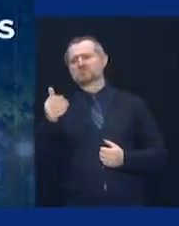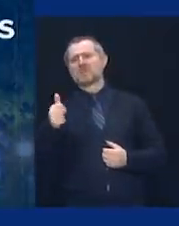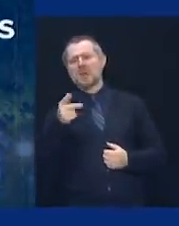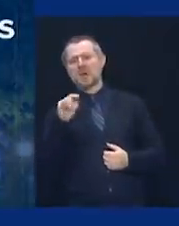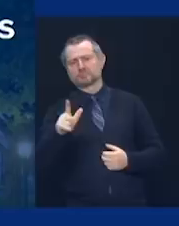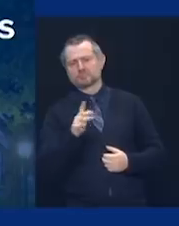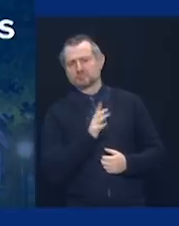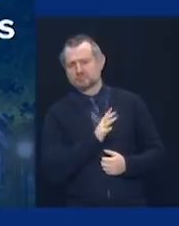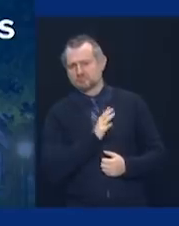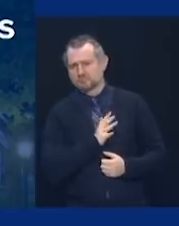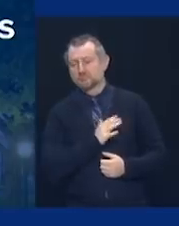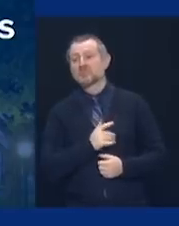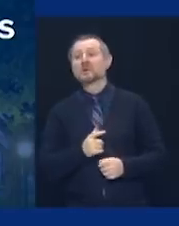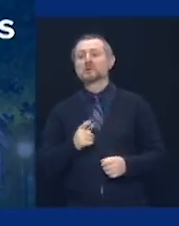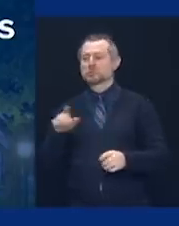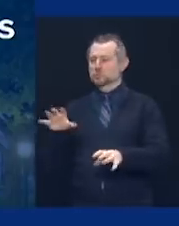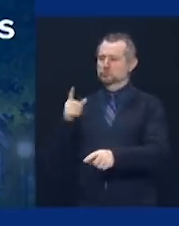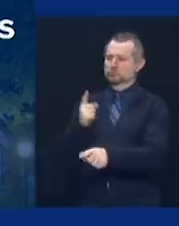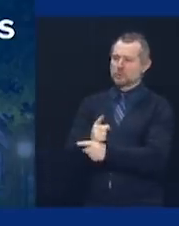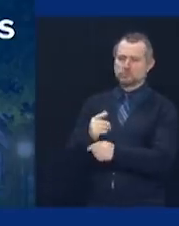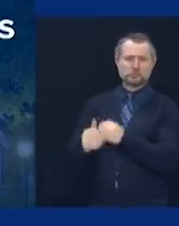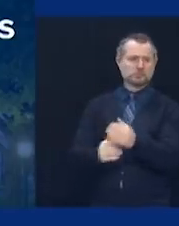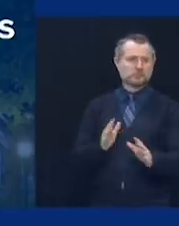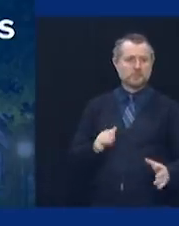right. We understand